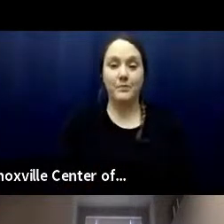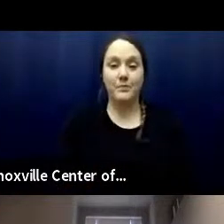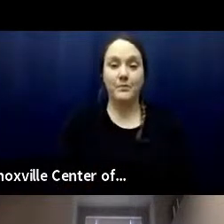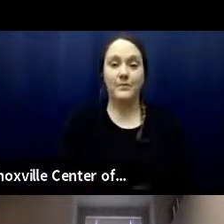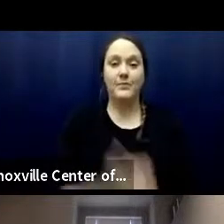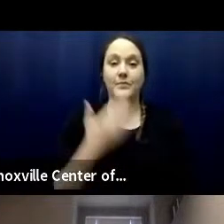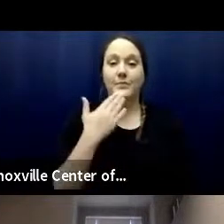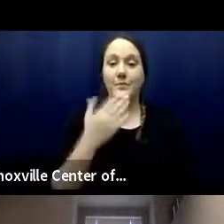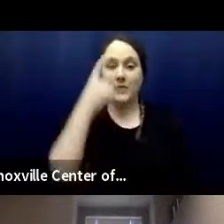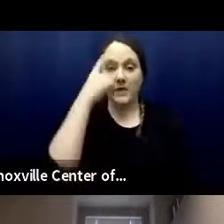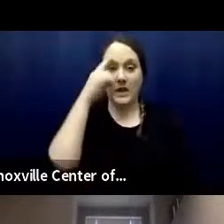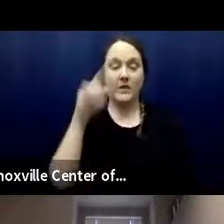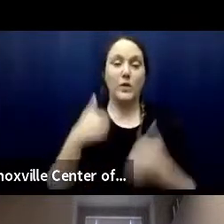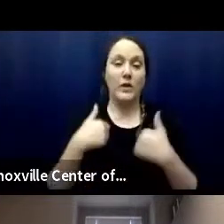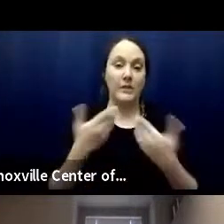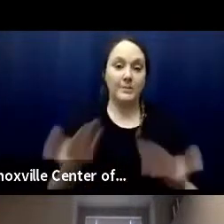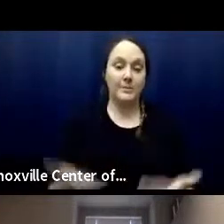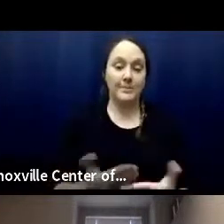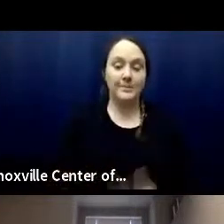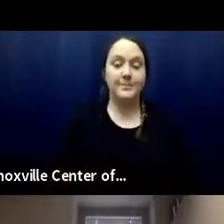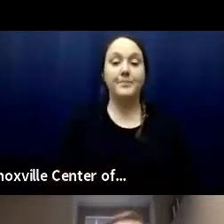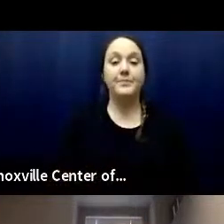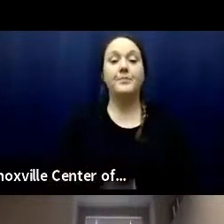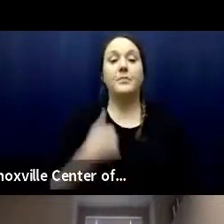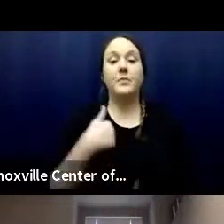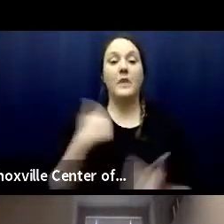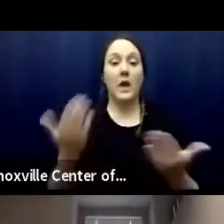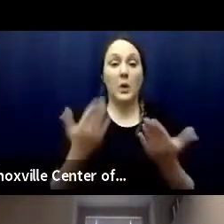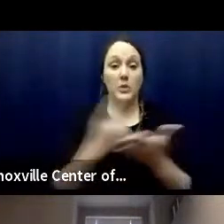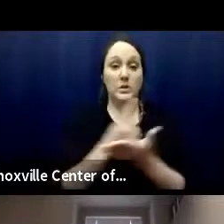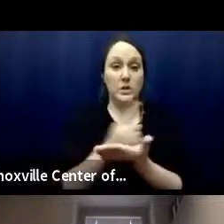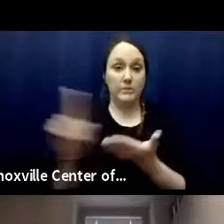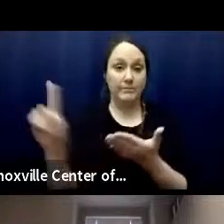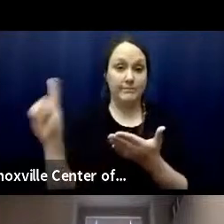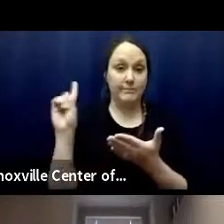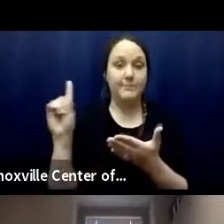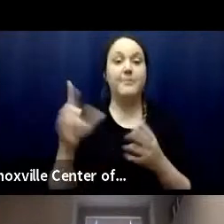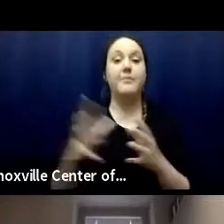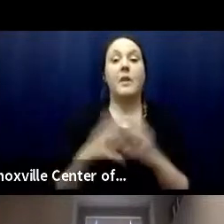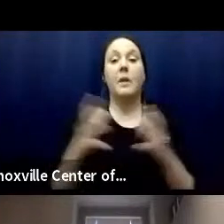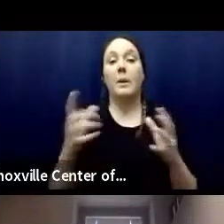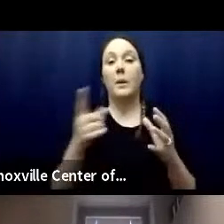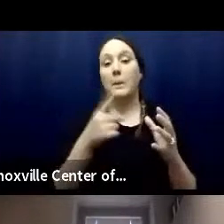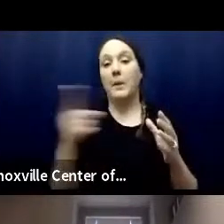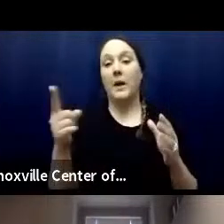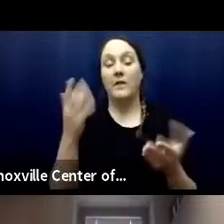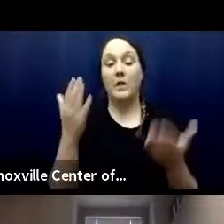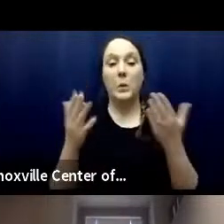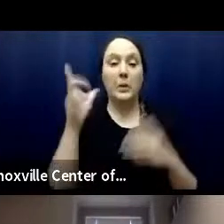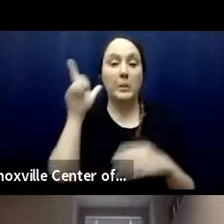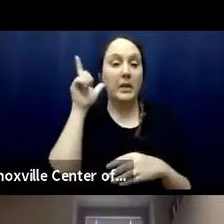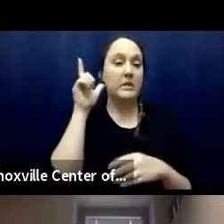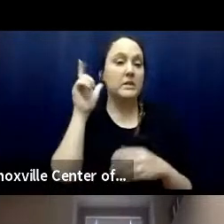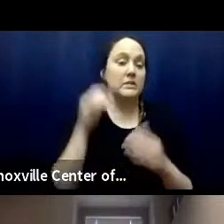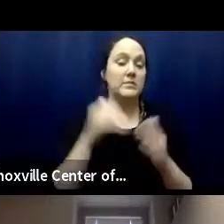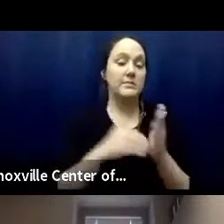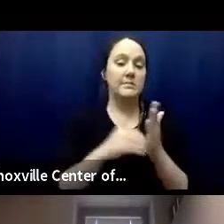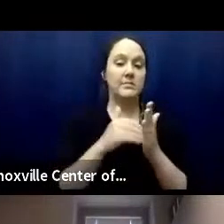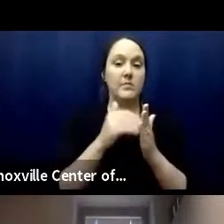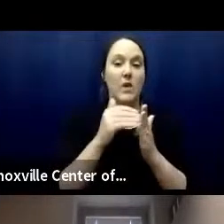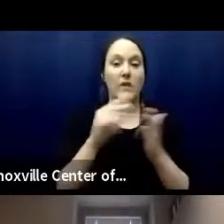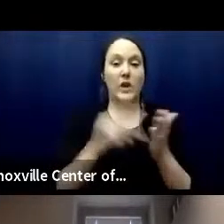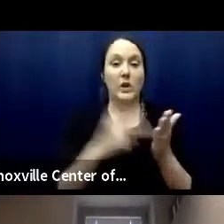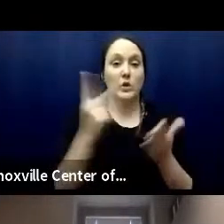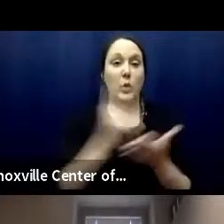Thank you for having me here. I was here a week ago, and many of you probably listen to the regular twice a